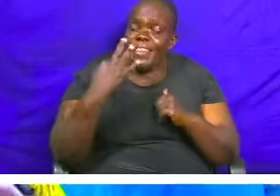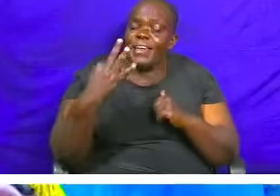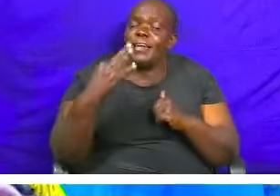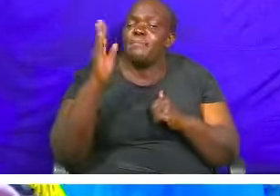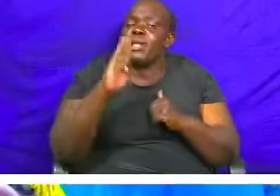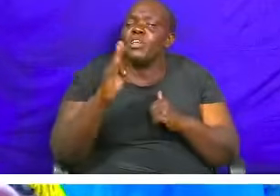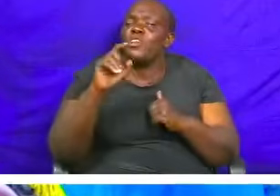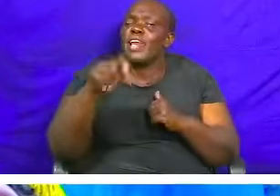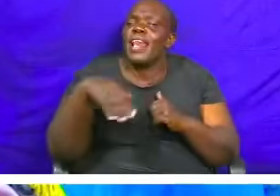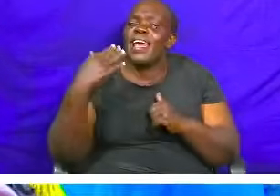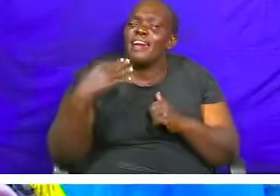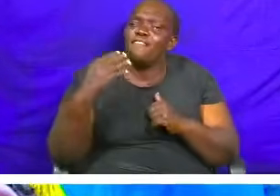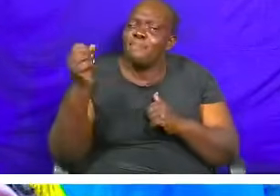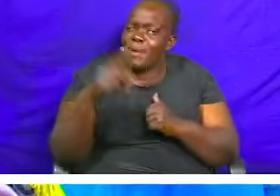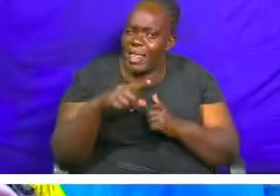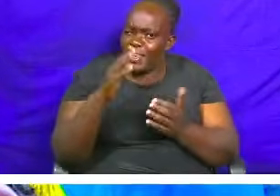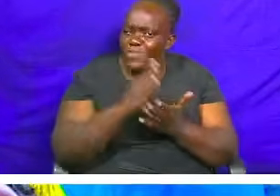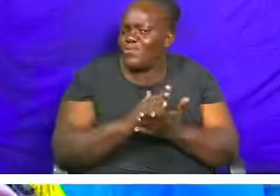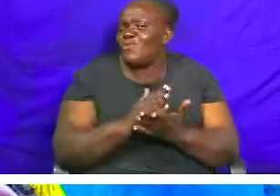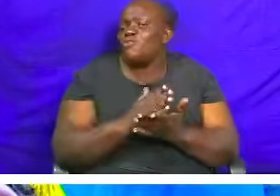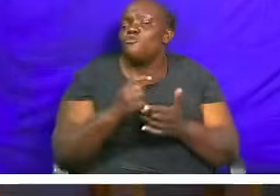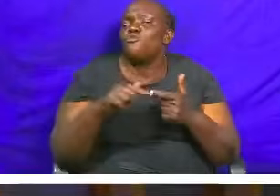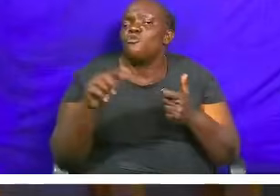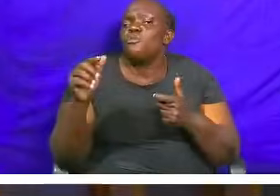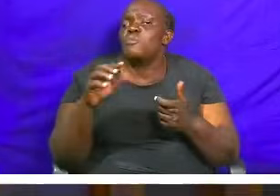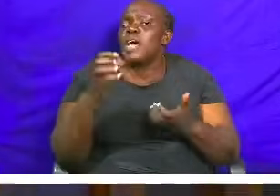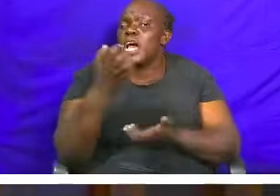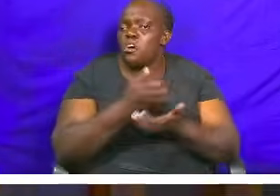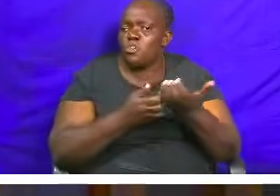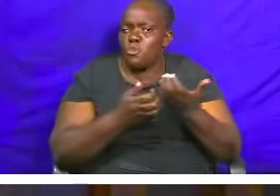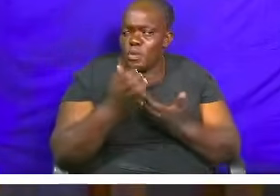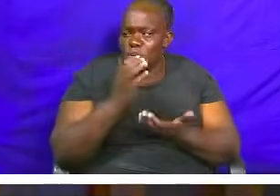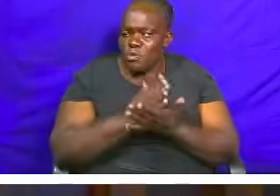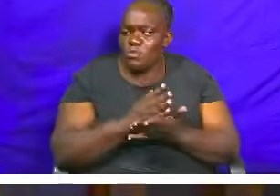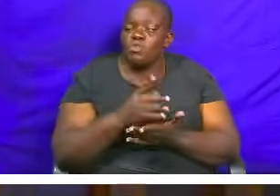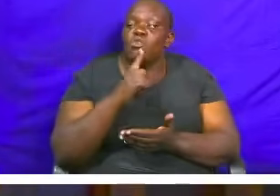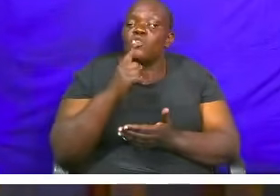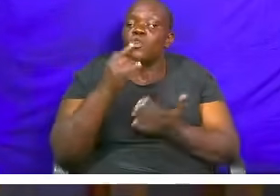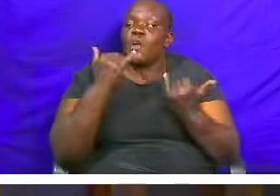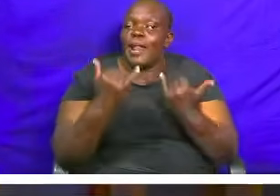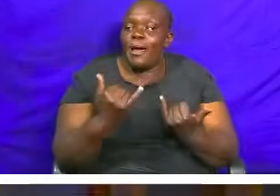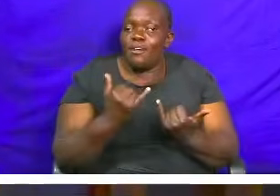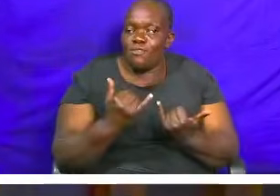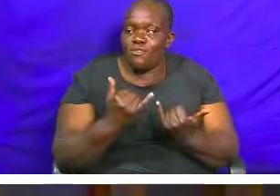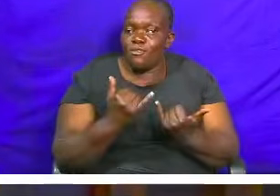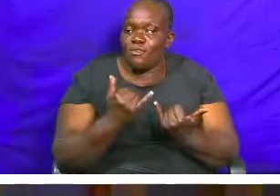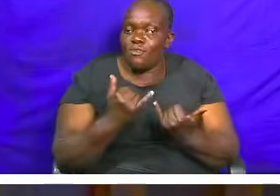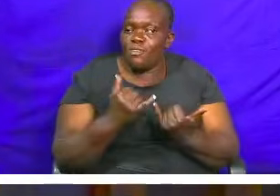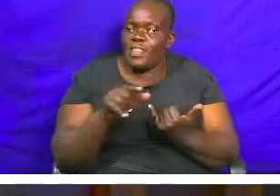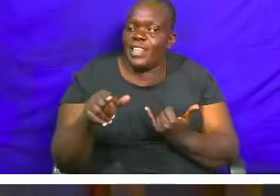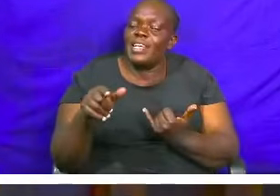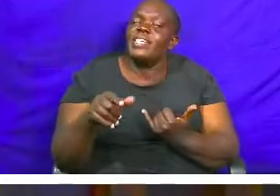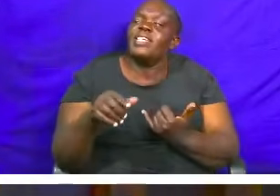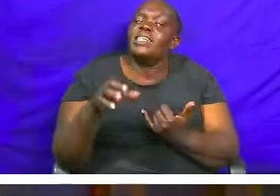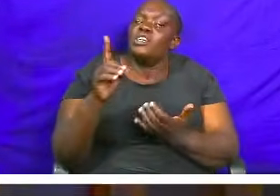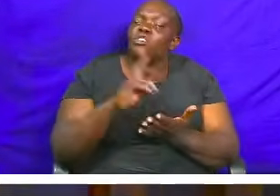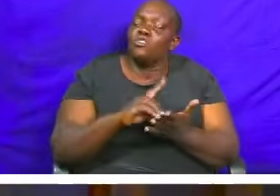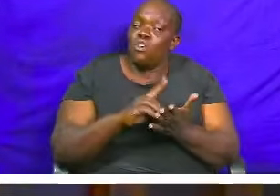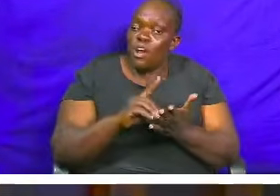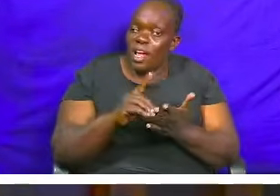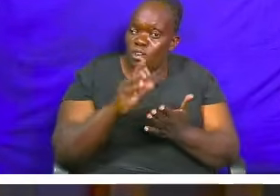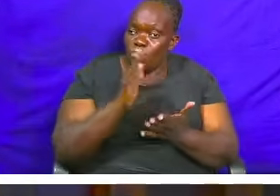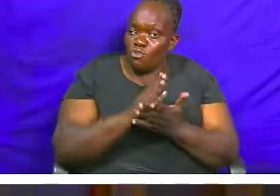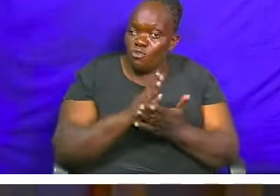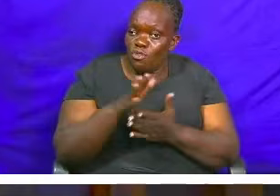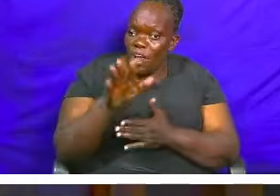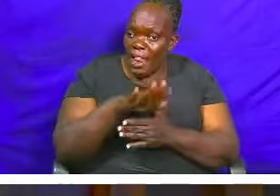166. Getting out of the market, $500 billion. Exactly. So now that freed the dollars to other sectors of